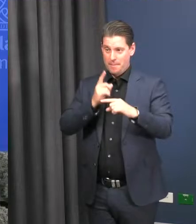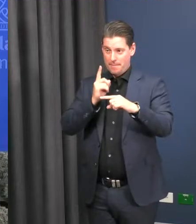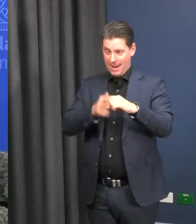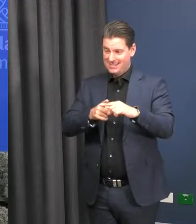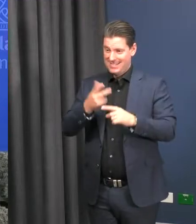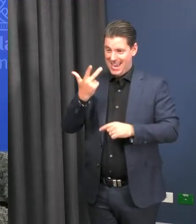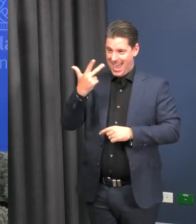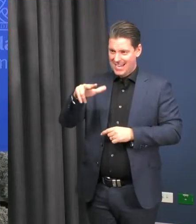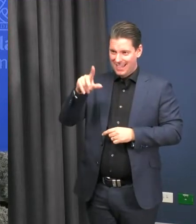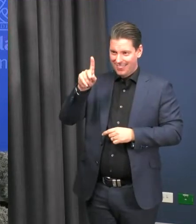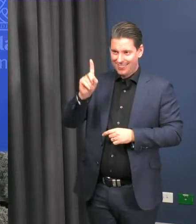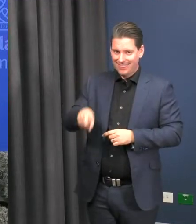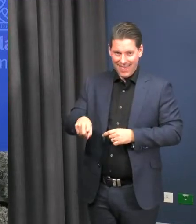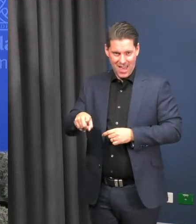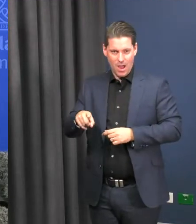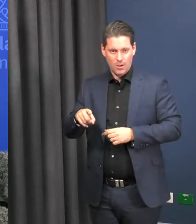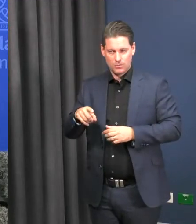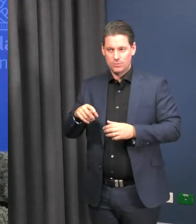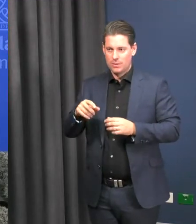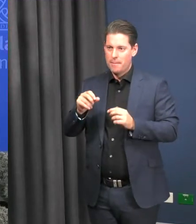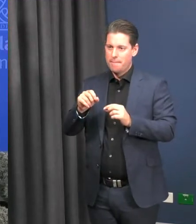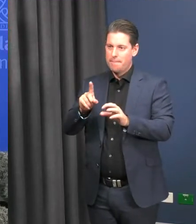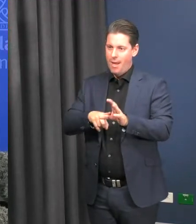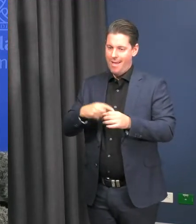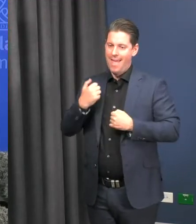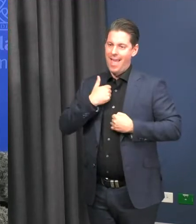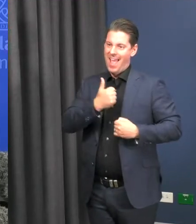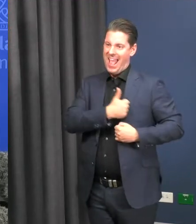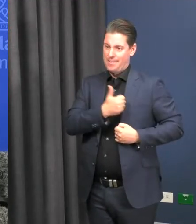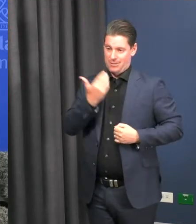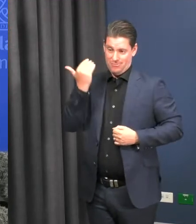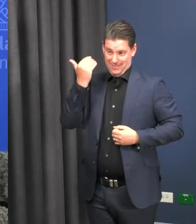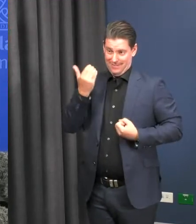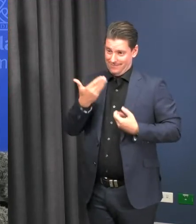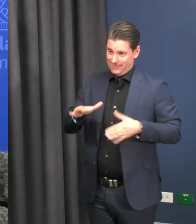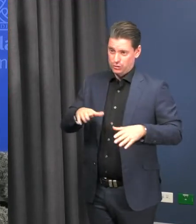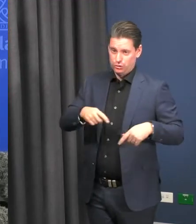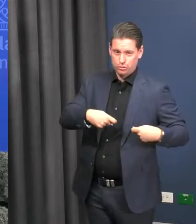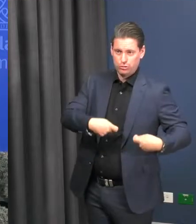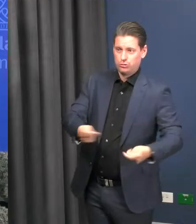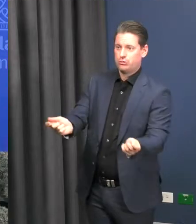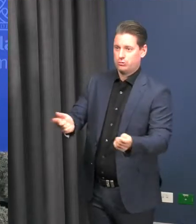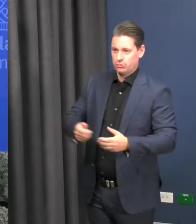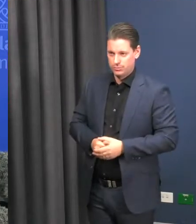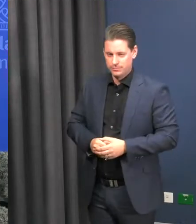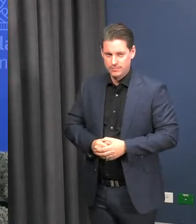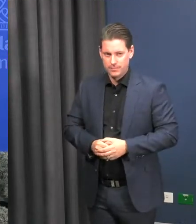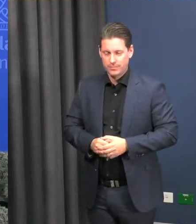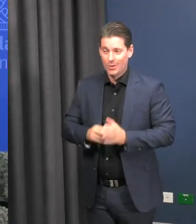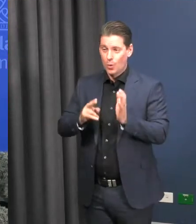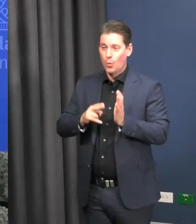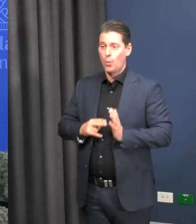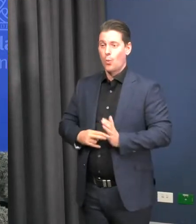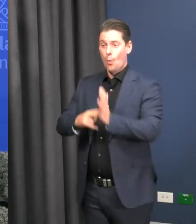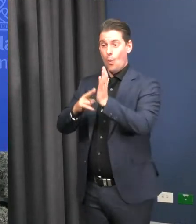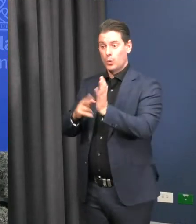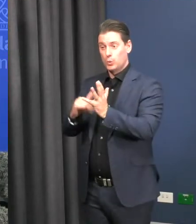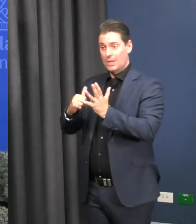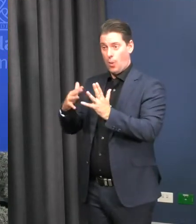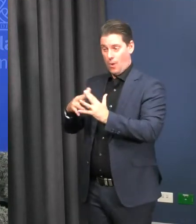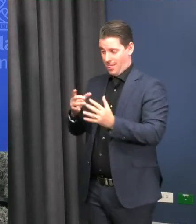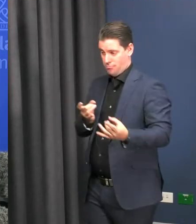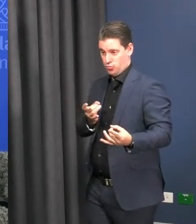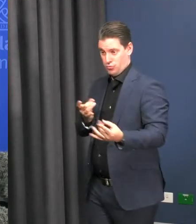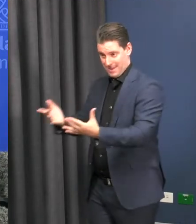delivered by the ADF already. We're also ensuring that northern New South Wales is ready, and I know